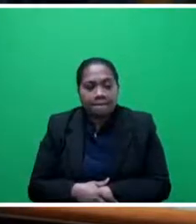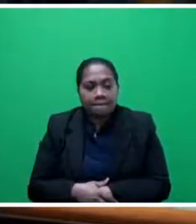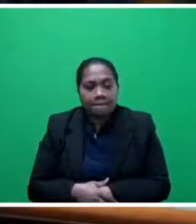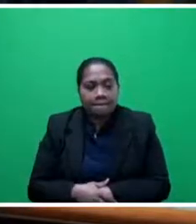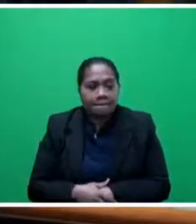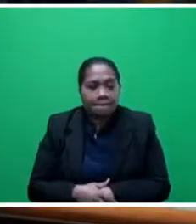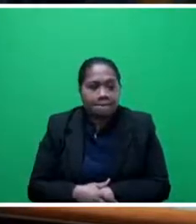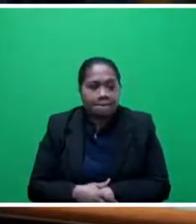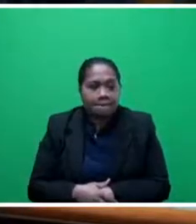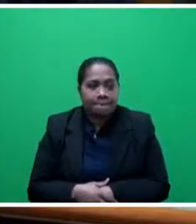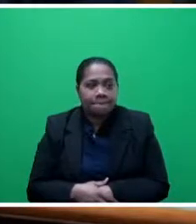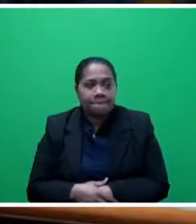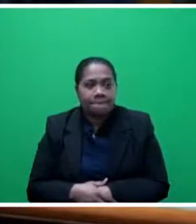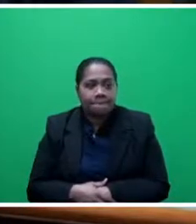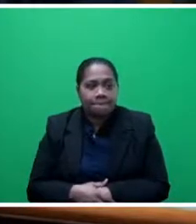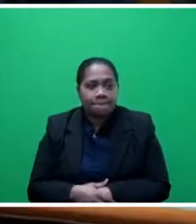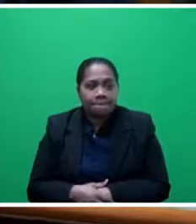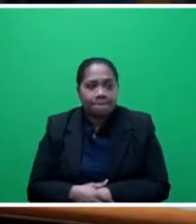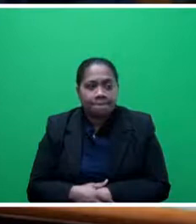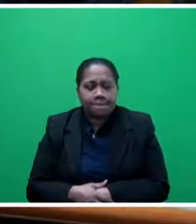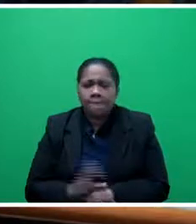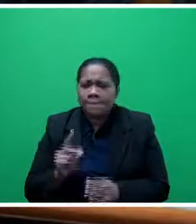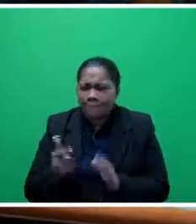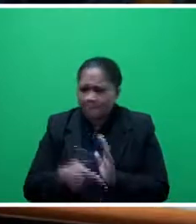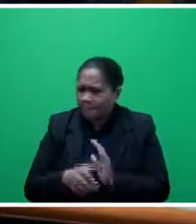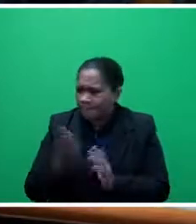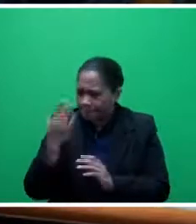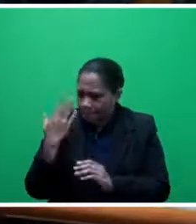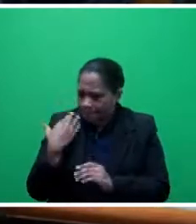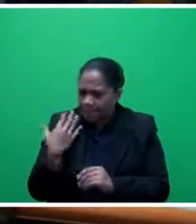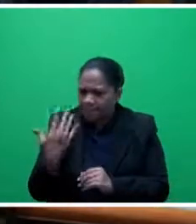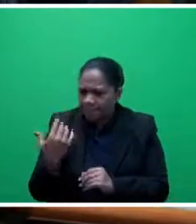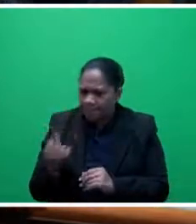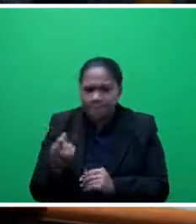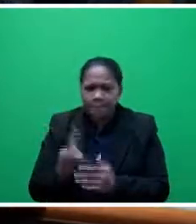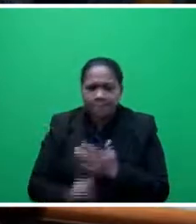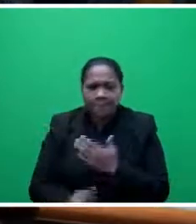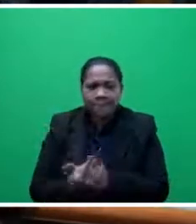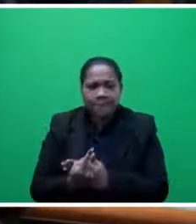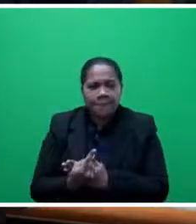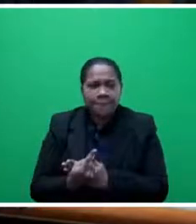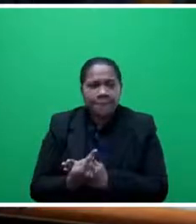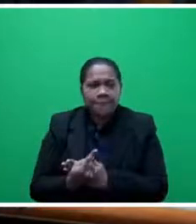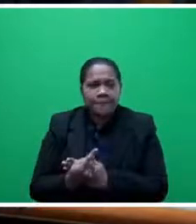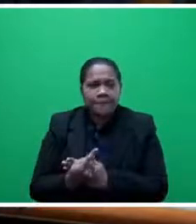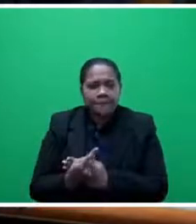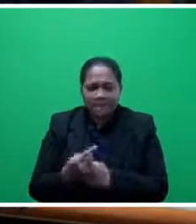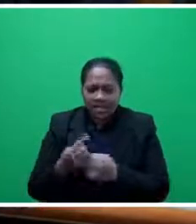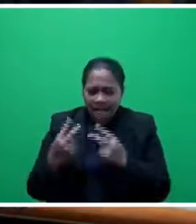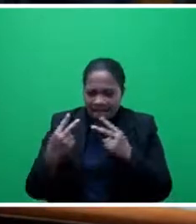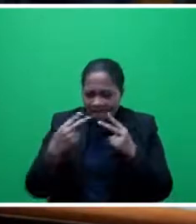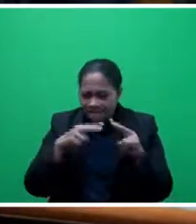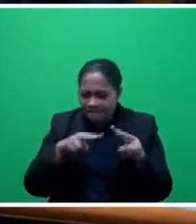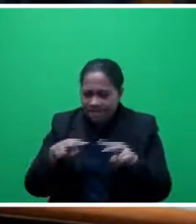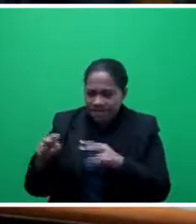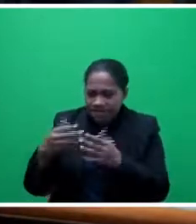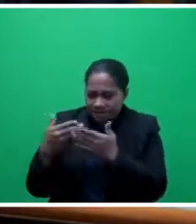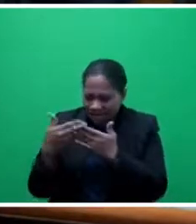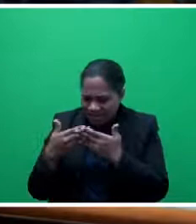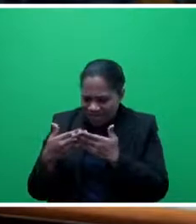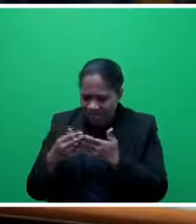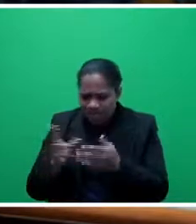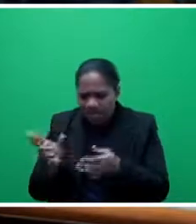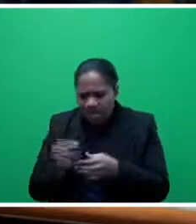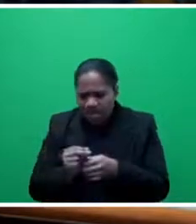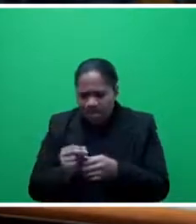back. We had some time back that there was a feasibility study being done to look at Fiji-China free